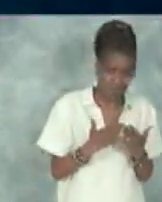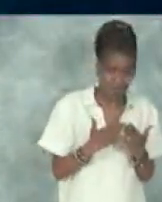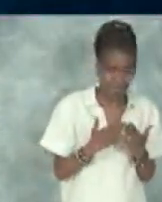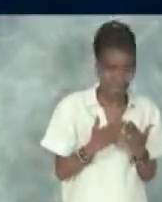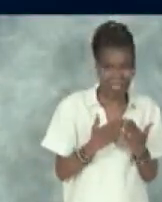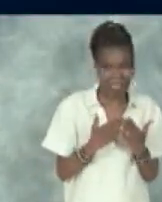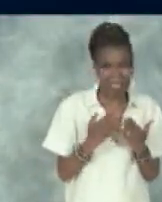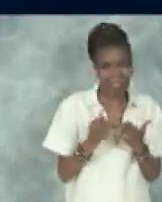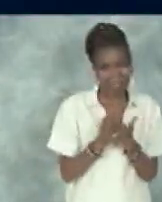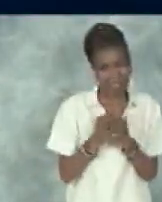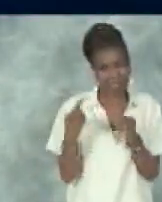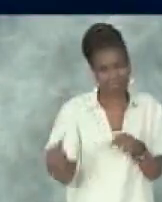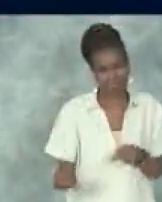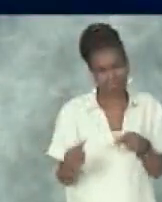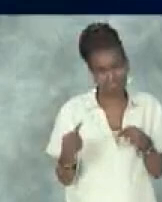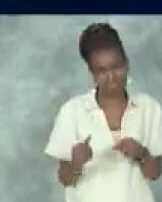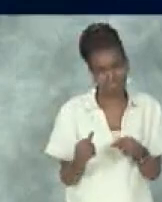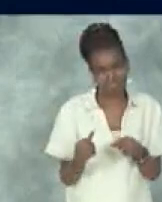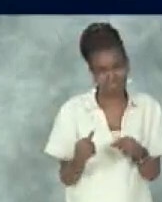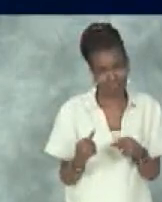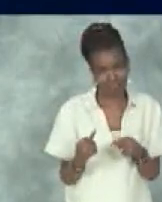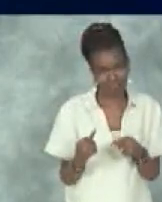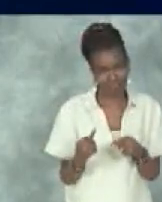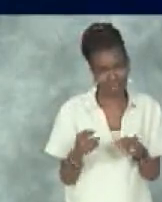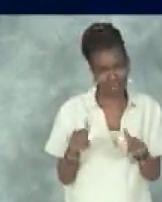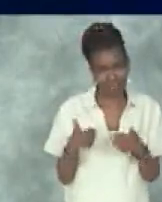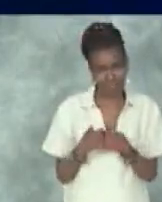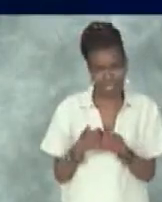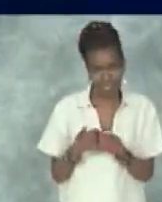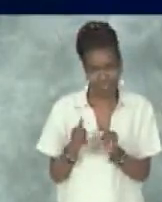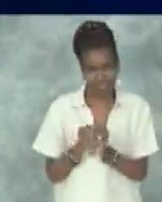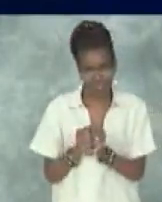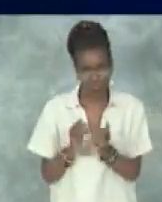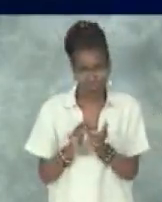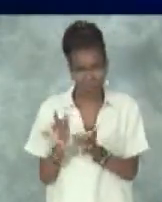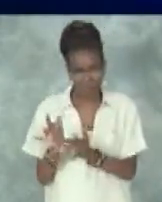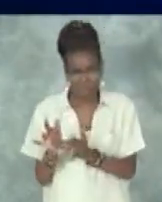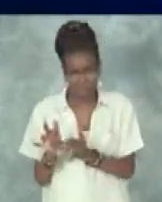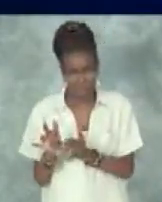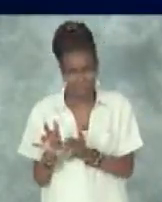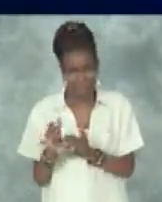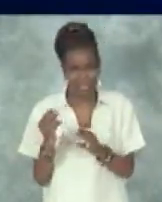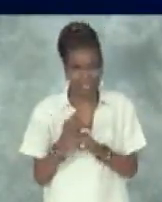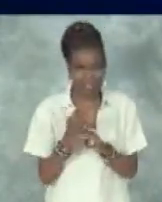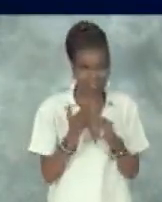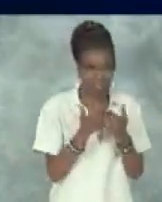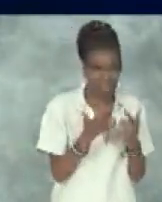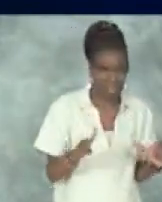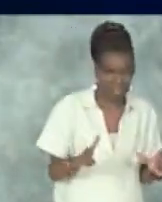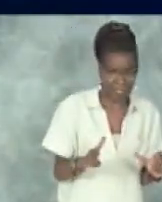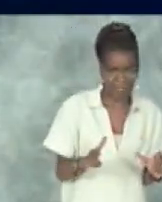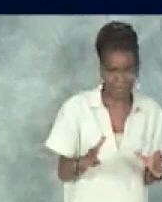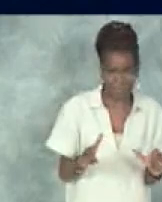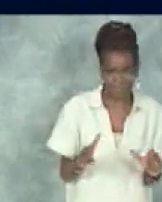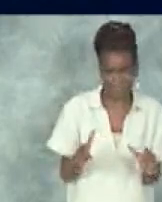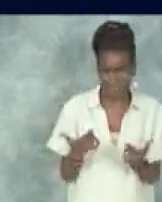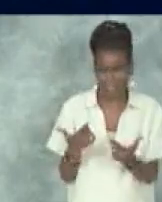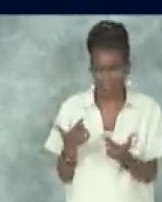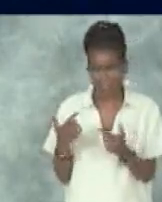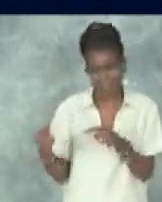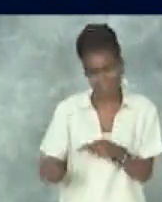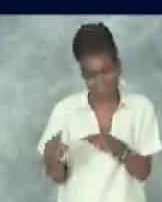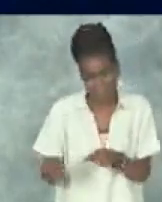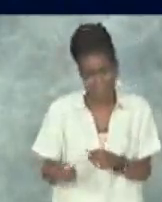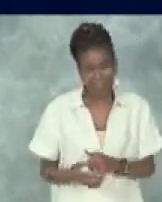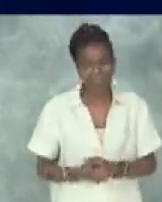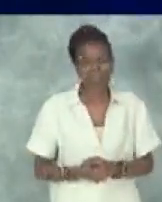with some of the challenges of the Bible, and you've got to wrestle with some of the textual challenges of the Bible. And if I